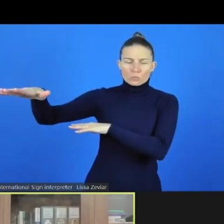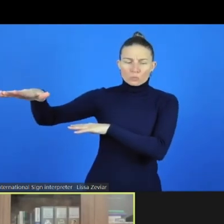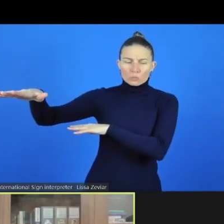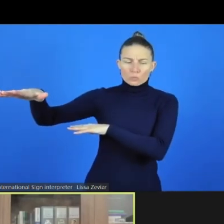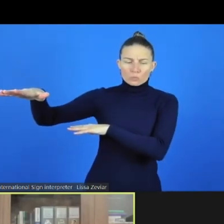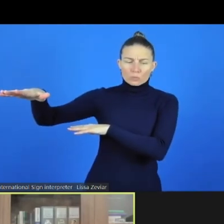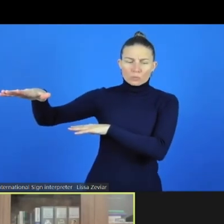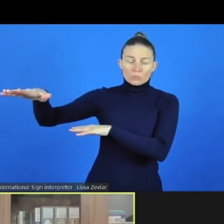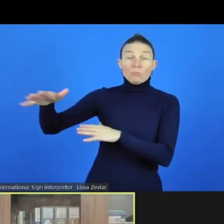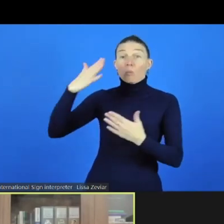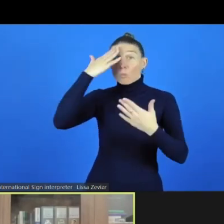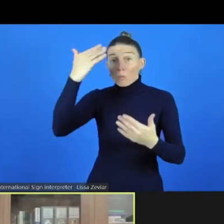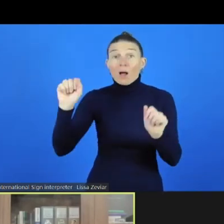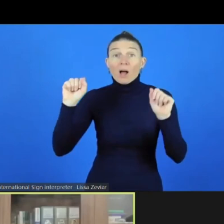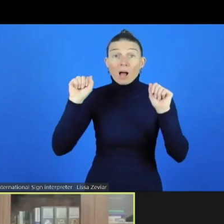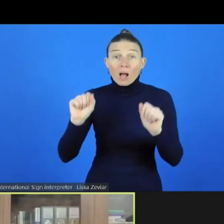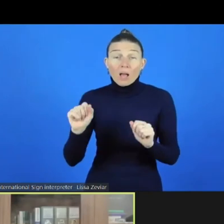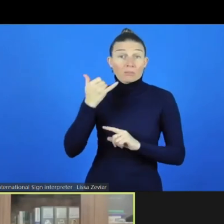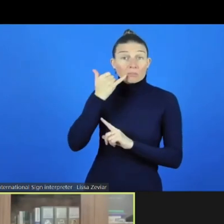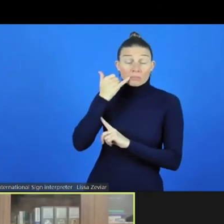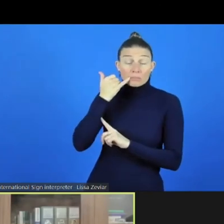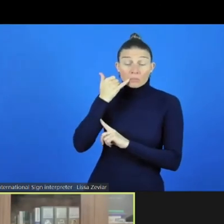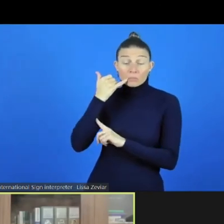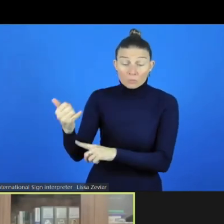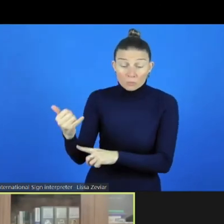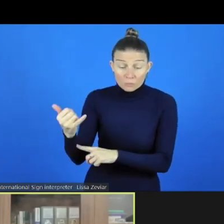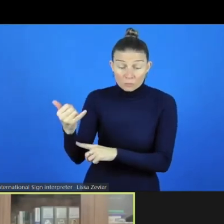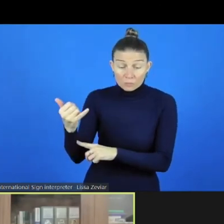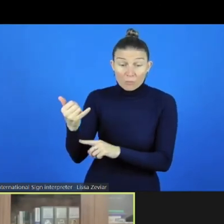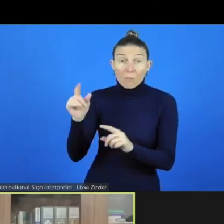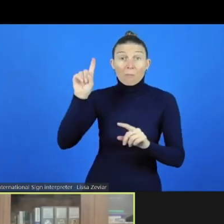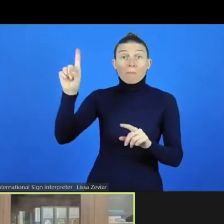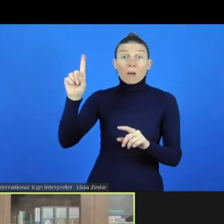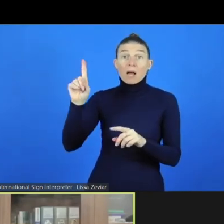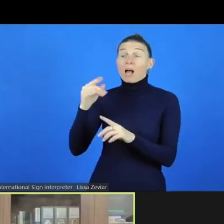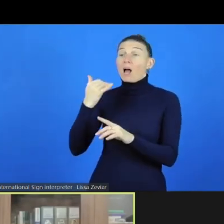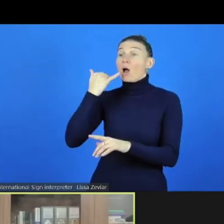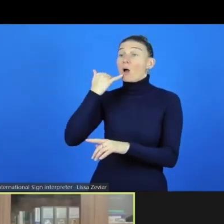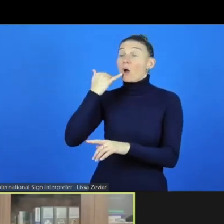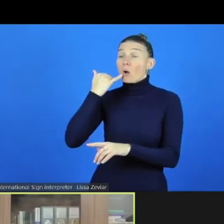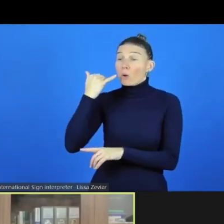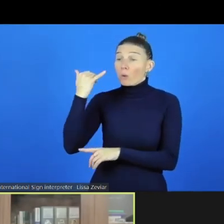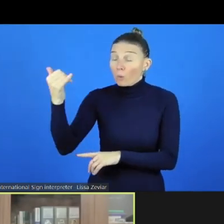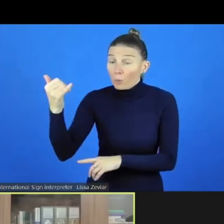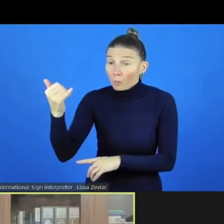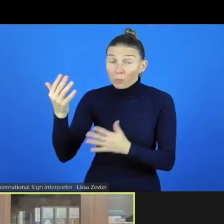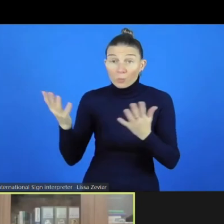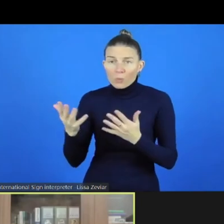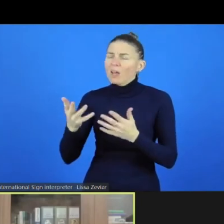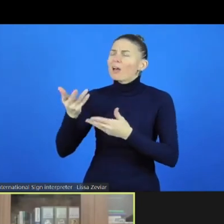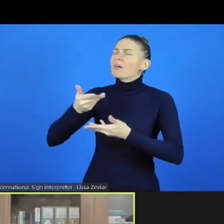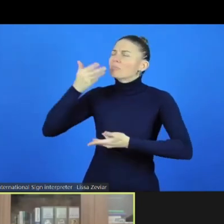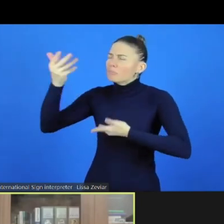mobile. They can give a missed call to this number and be able to share their experiences on employment space, to be able to share